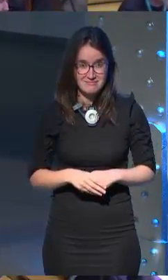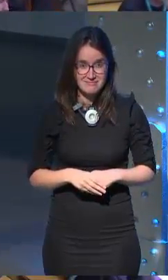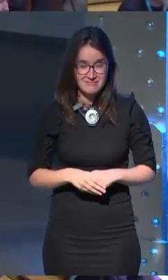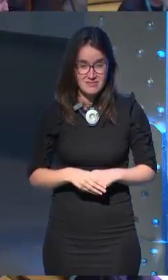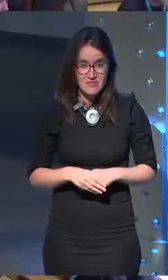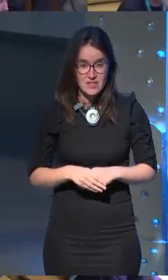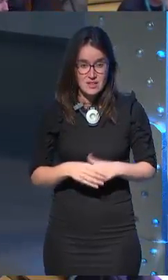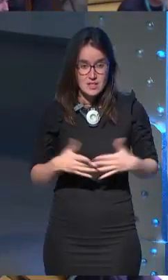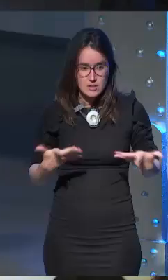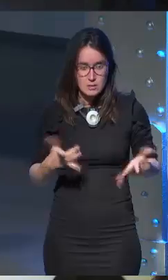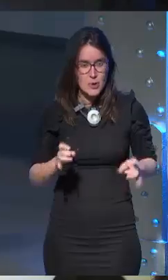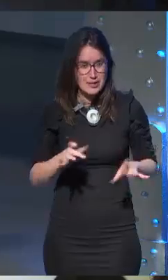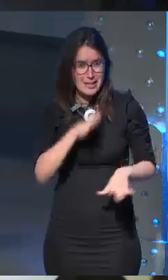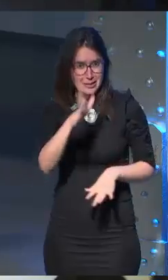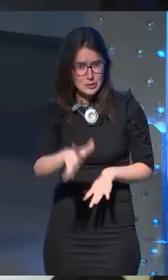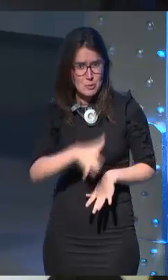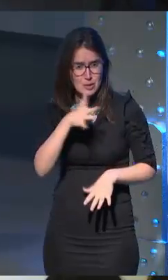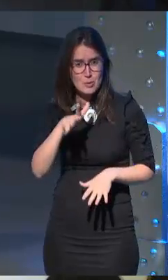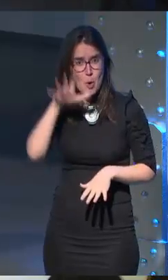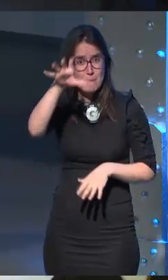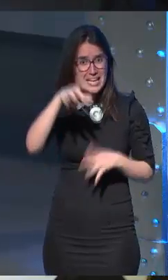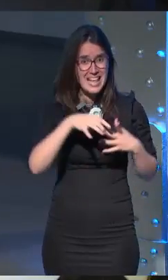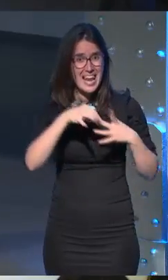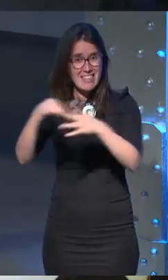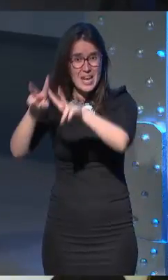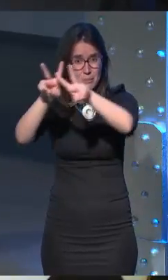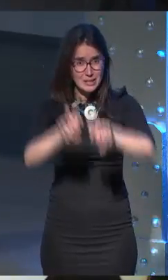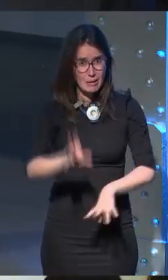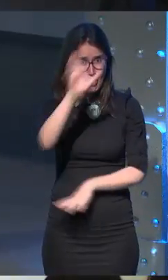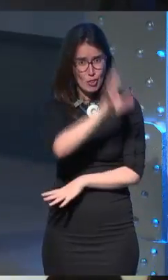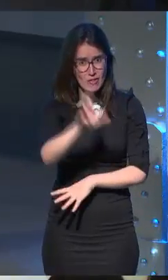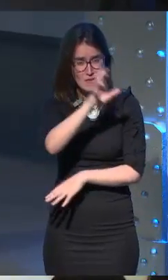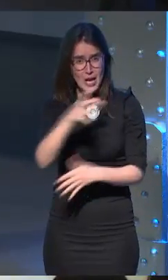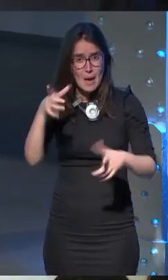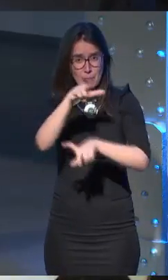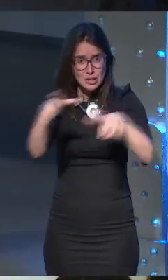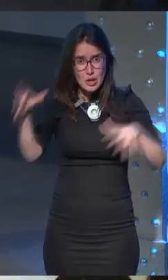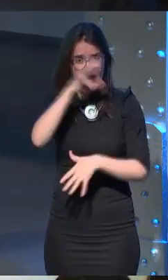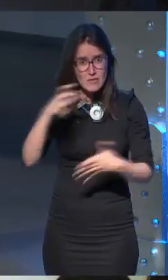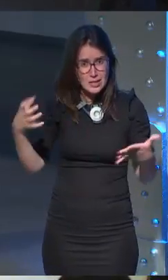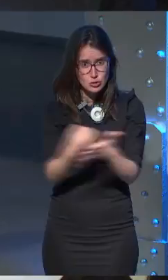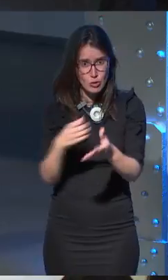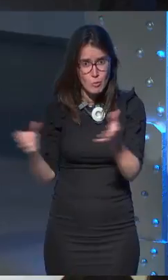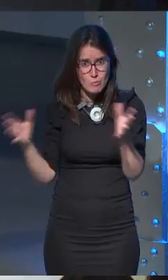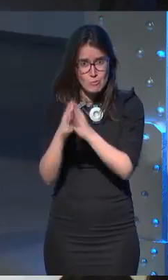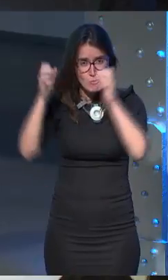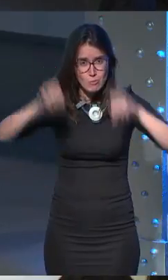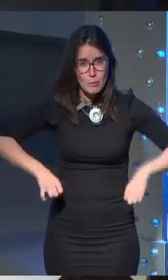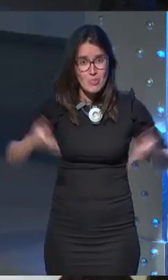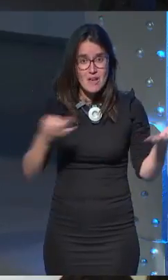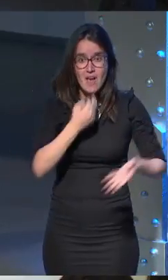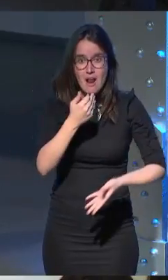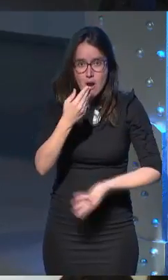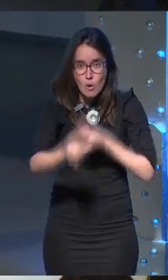Lo cual, capitán, no deja de ser sorprendente. So it's surprising because it's the leader country in scientific research, and all